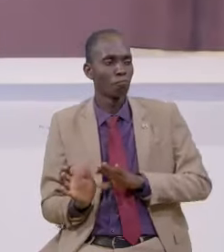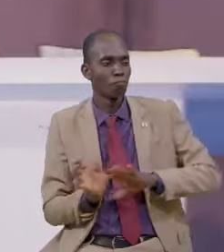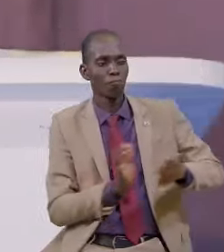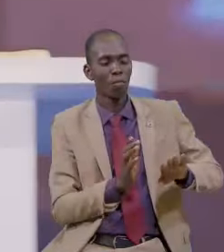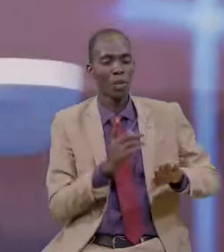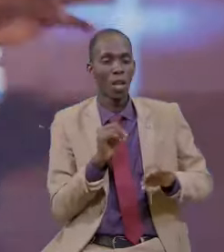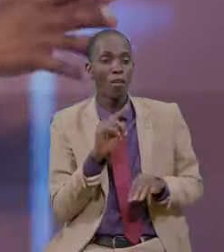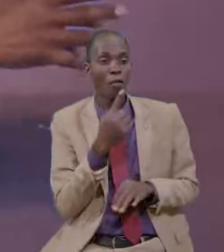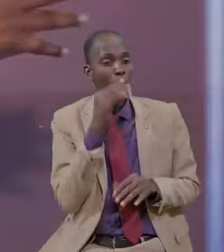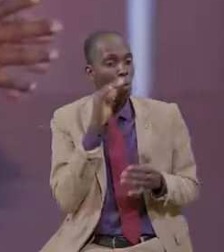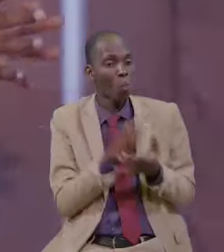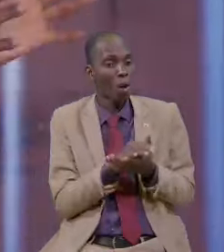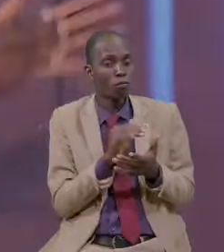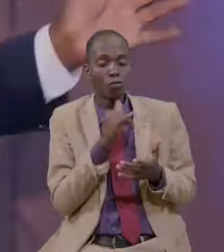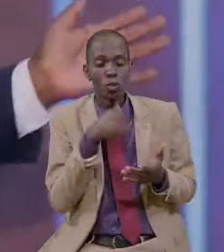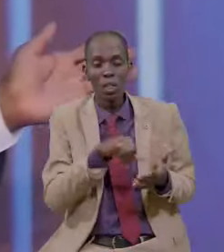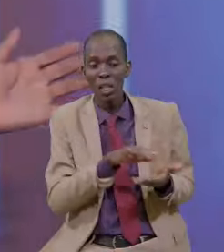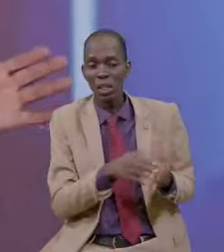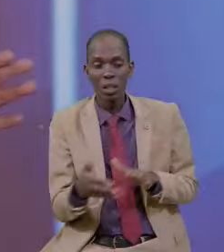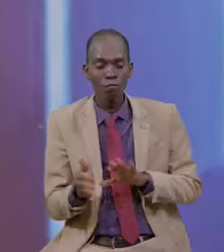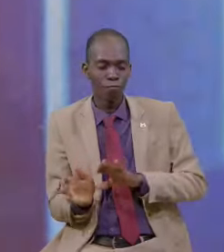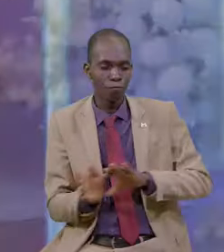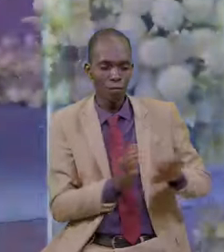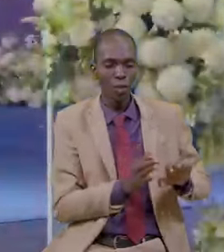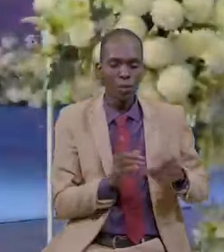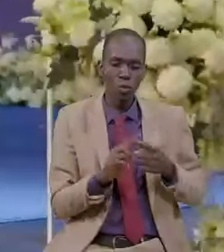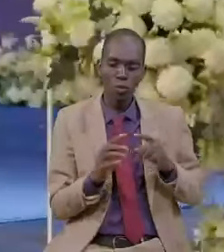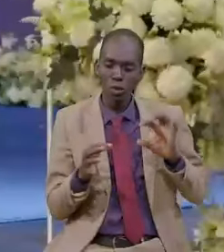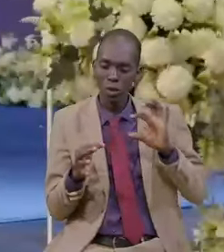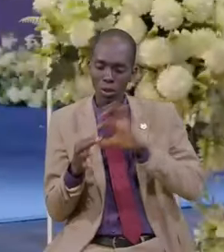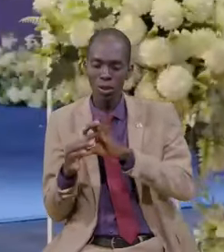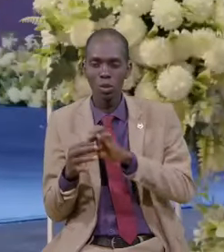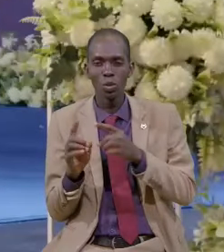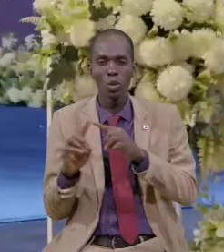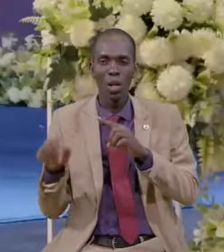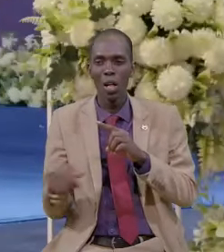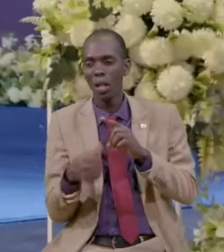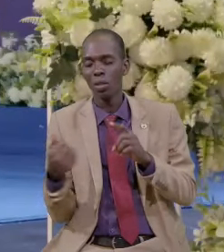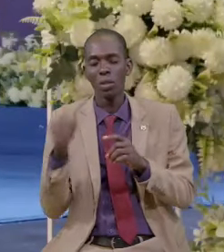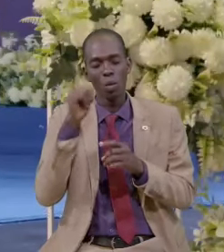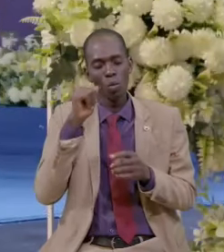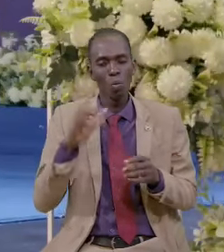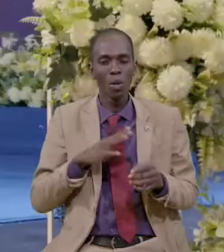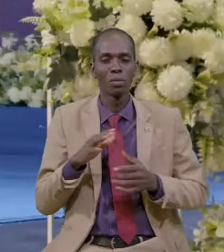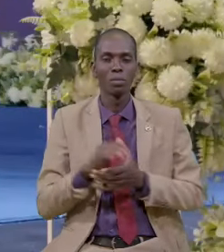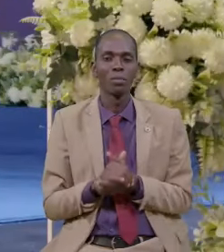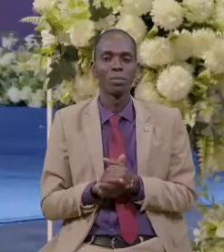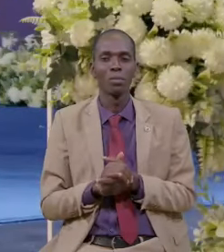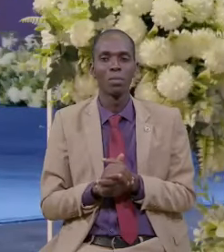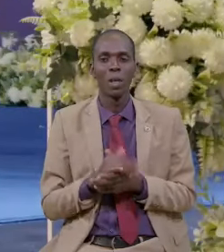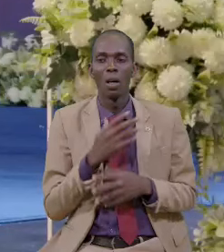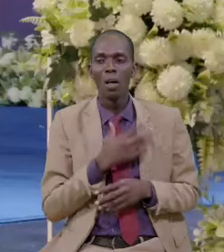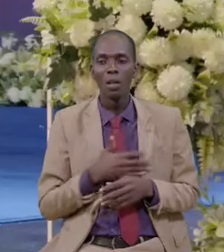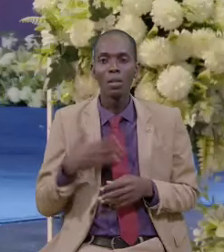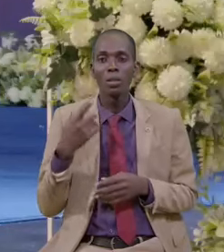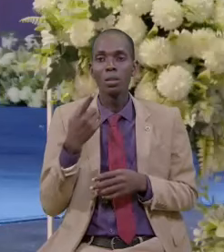death and then goes to hook up with another woman. And the church,